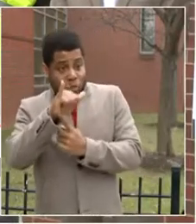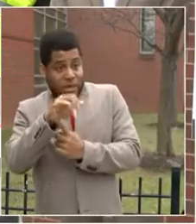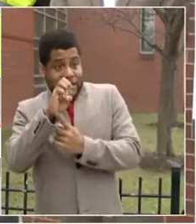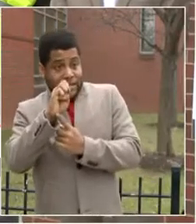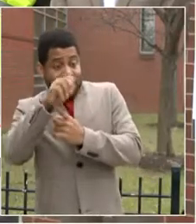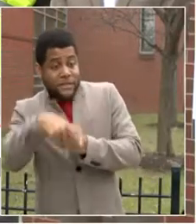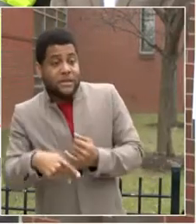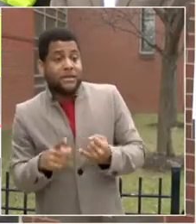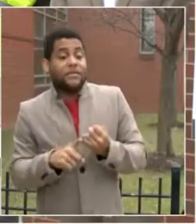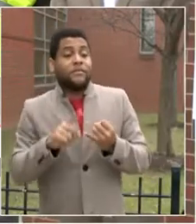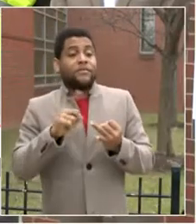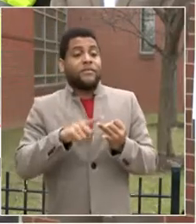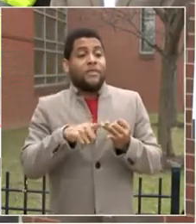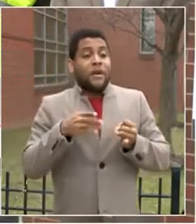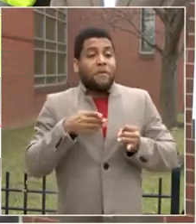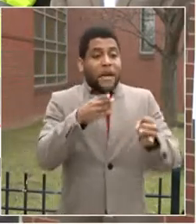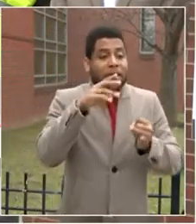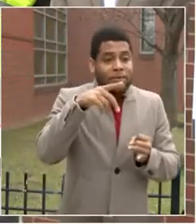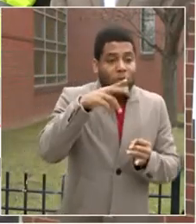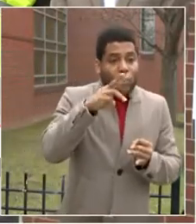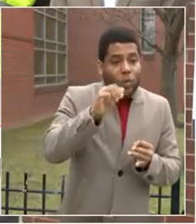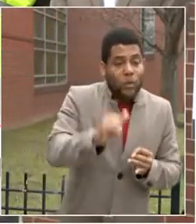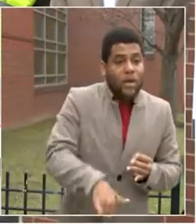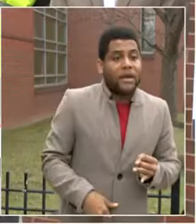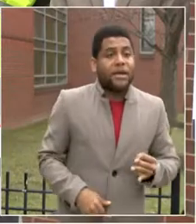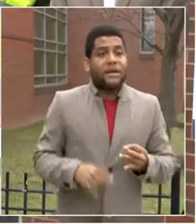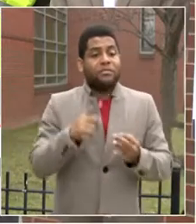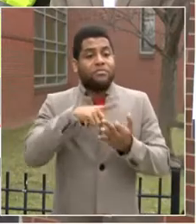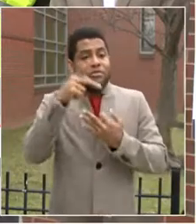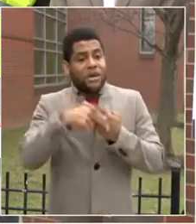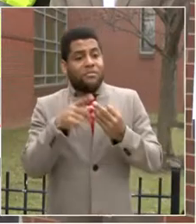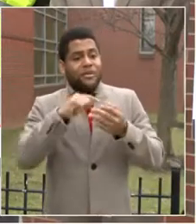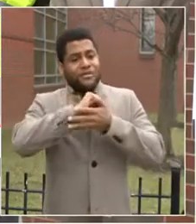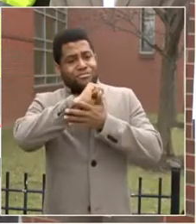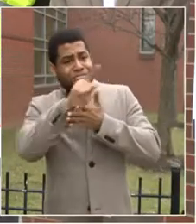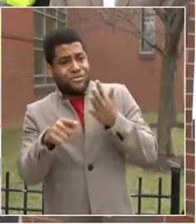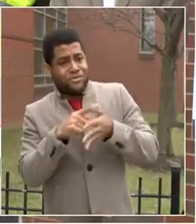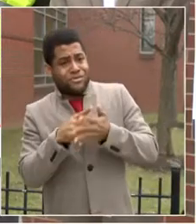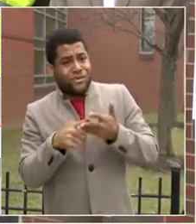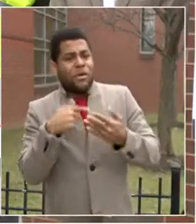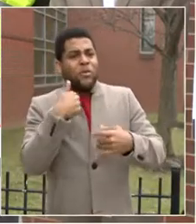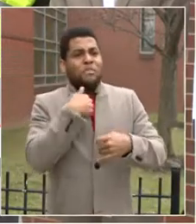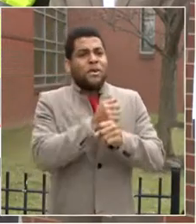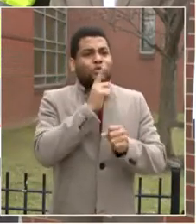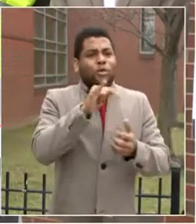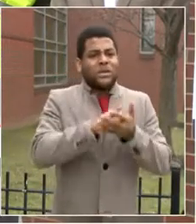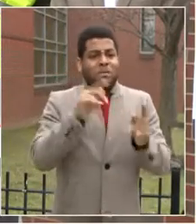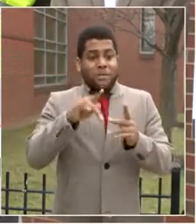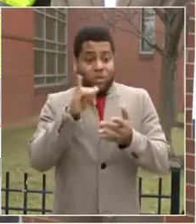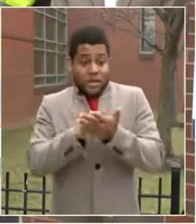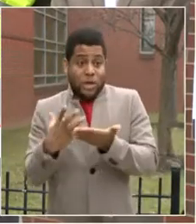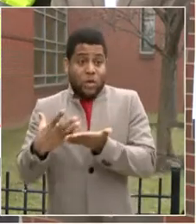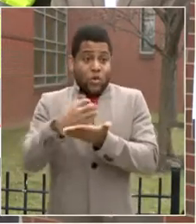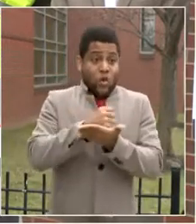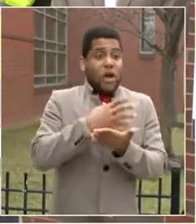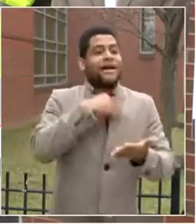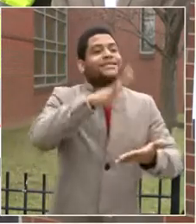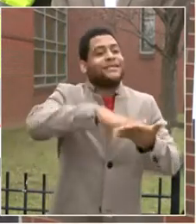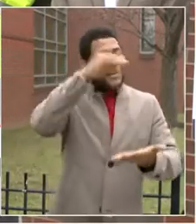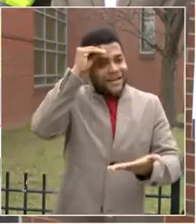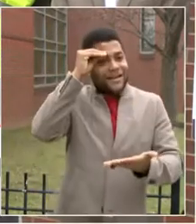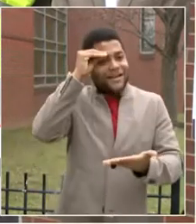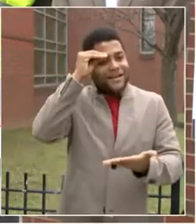our pathways programs, because we want people to be able to earn and learn during this summer